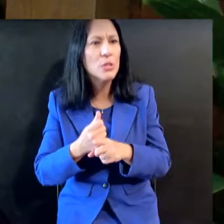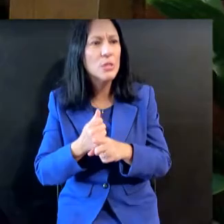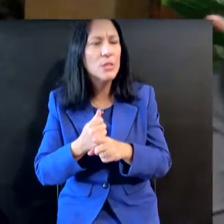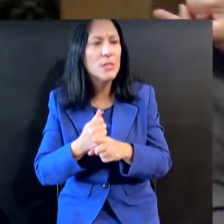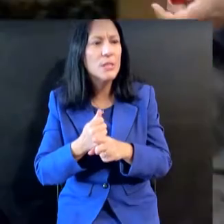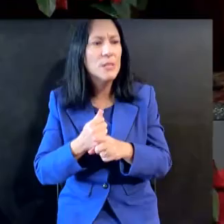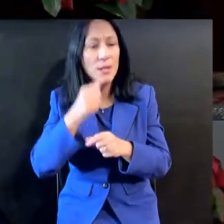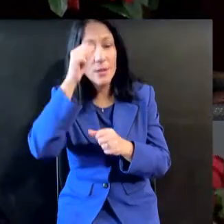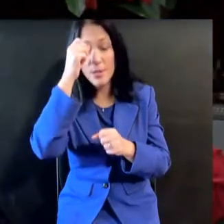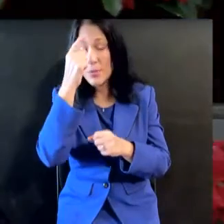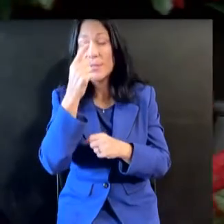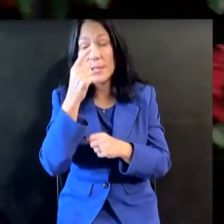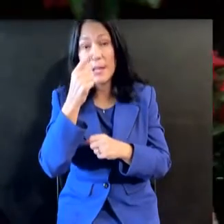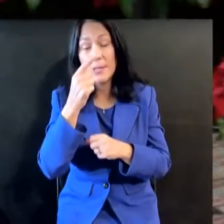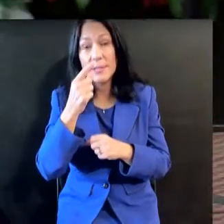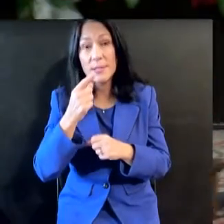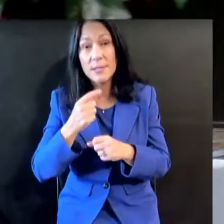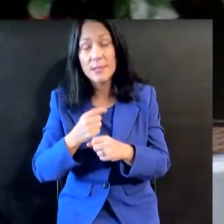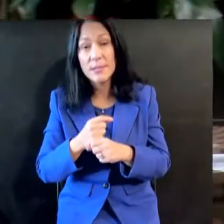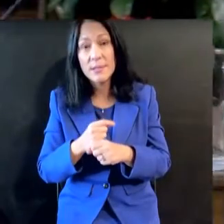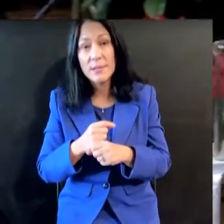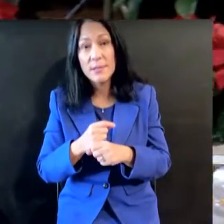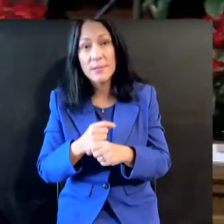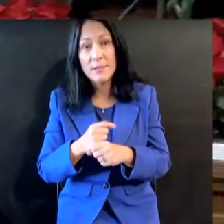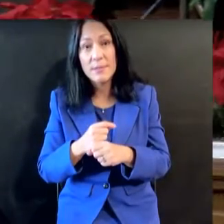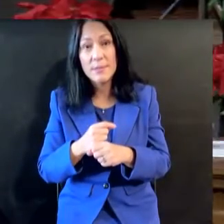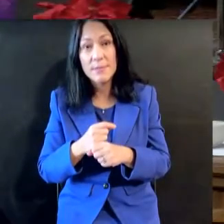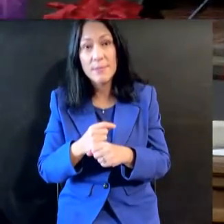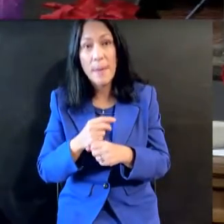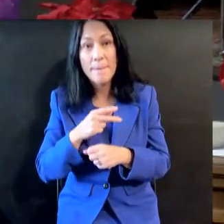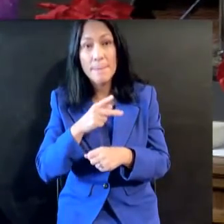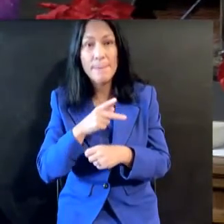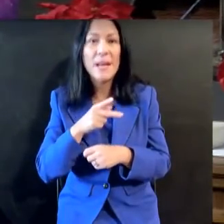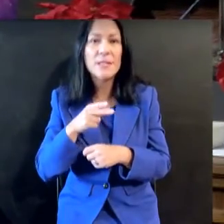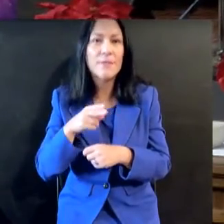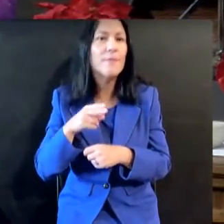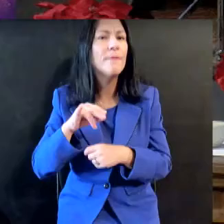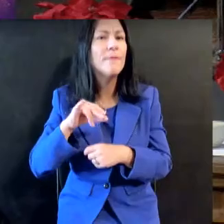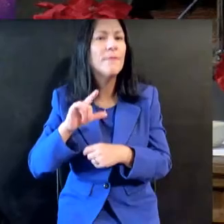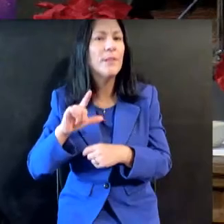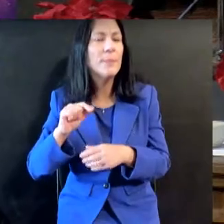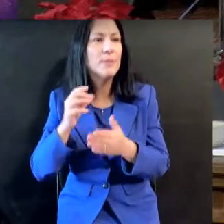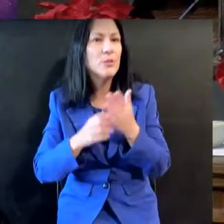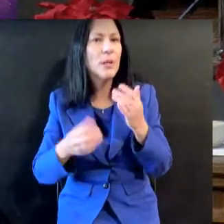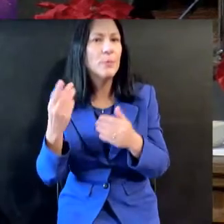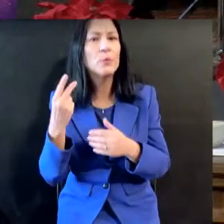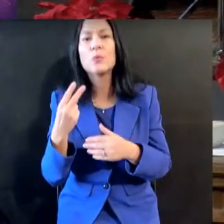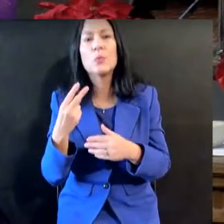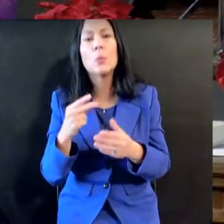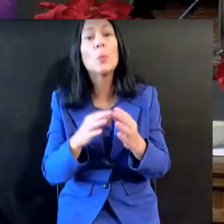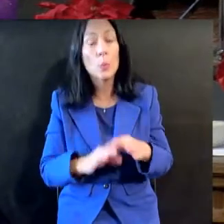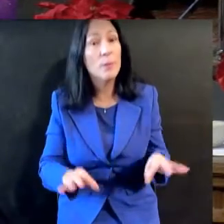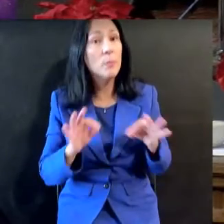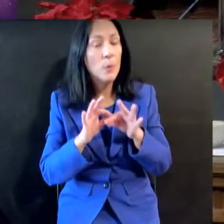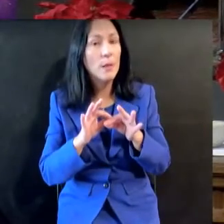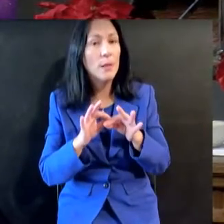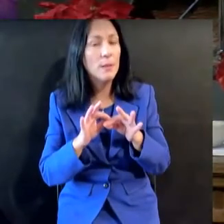You need to understand this. Back to Philippians chapter 2. This is so important.